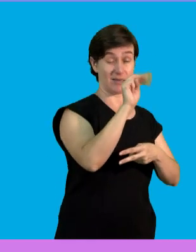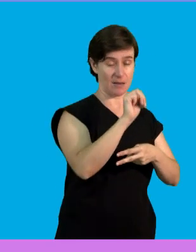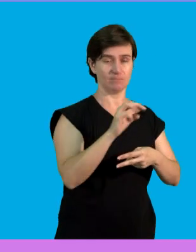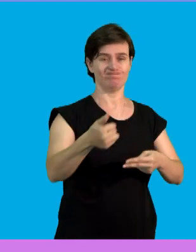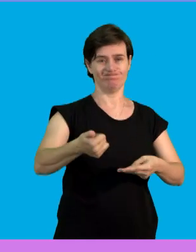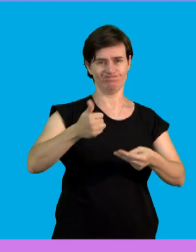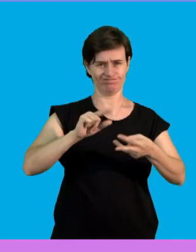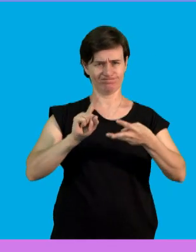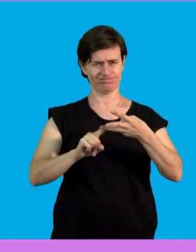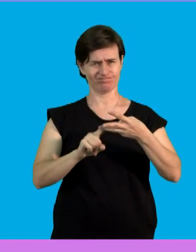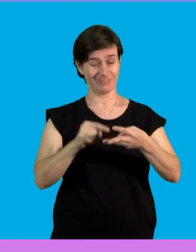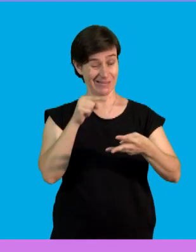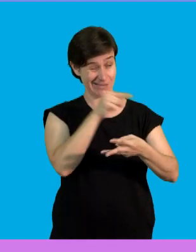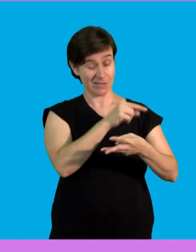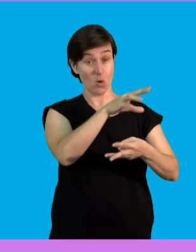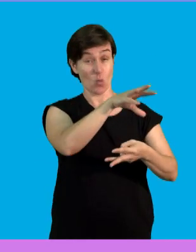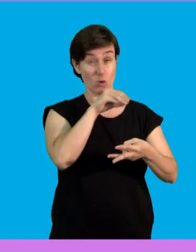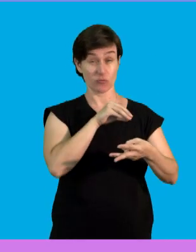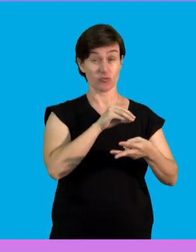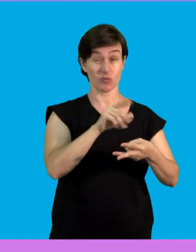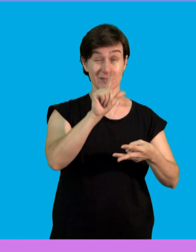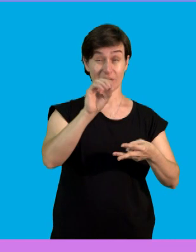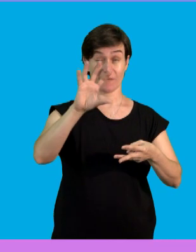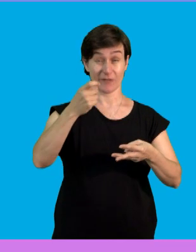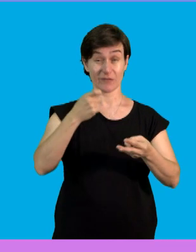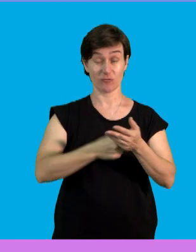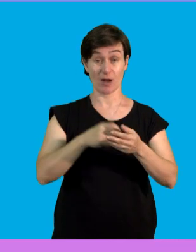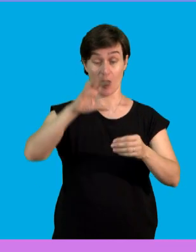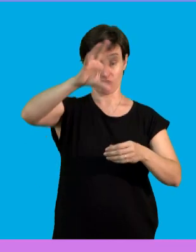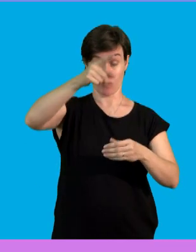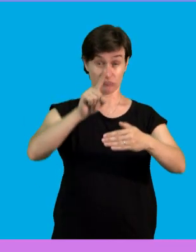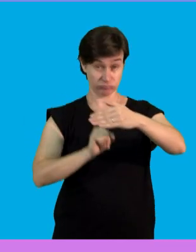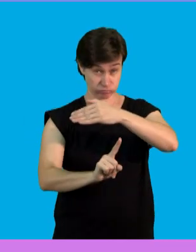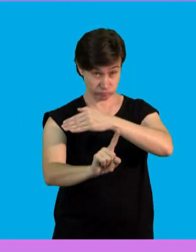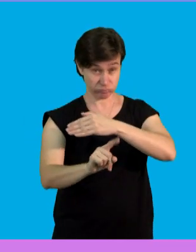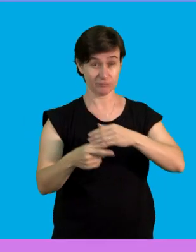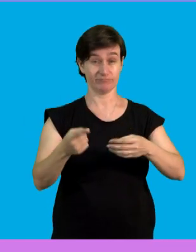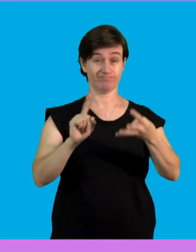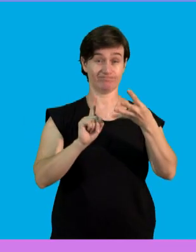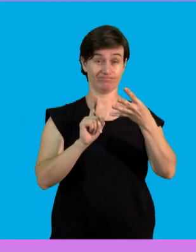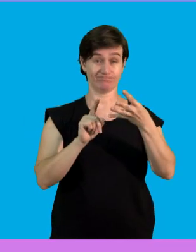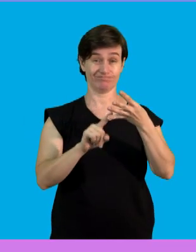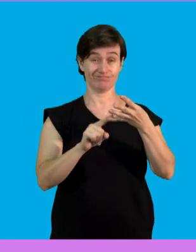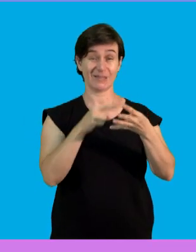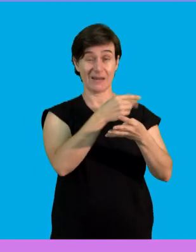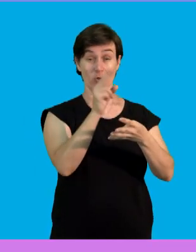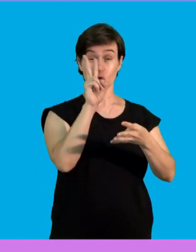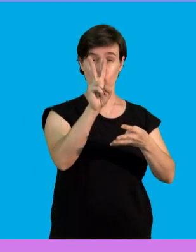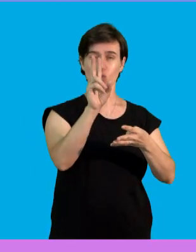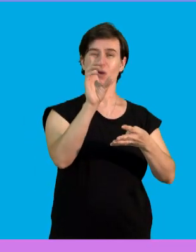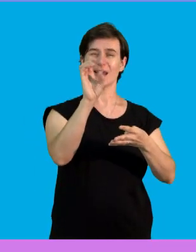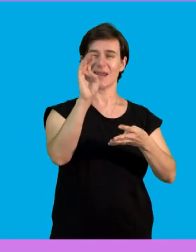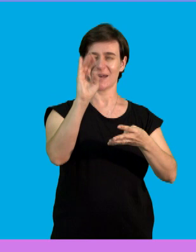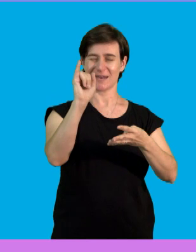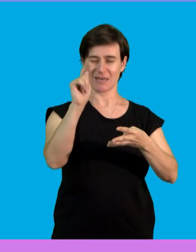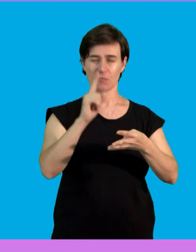withdraws 750 Rand cash over the counter. He's got 2 debit orders, and he